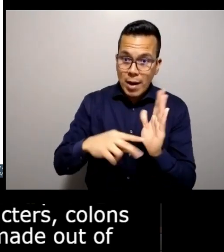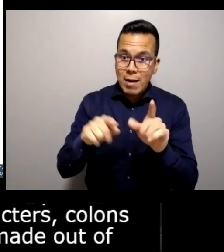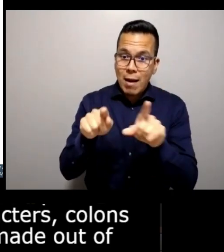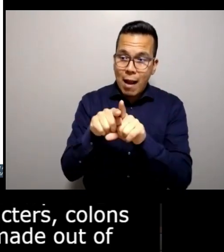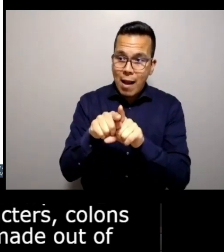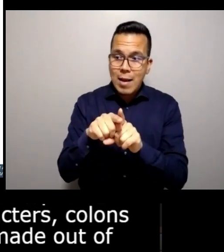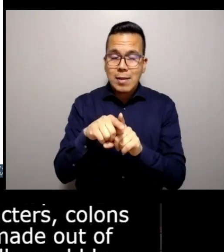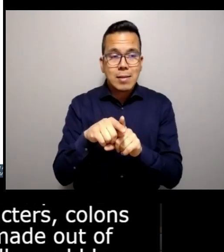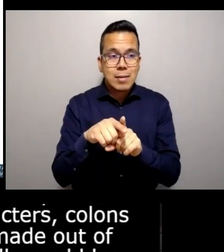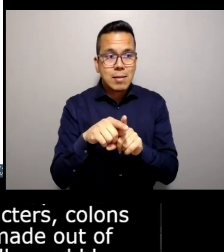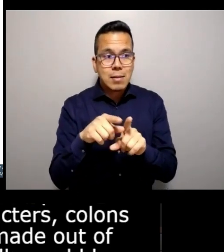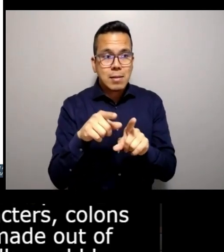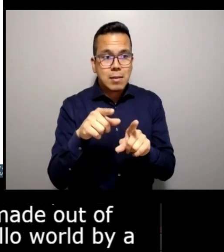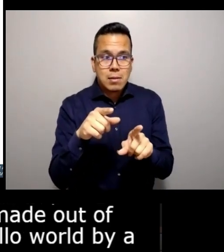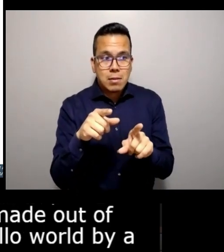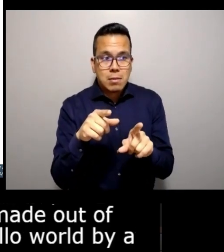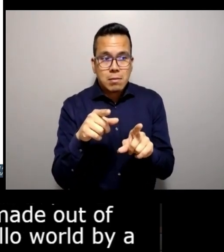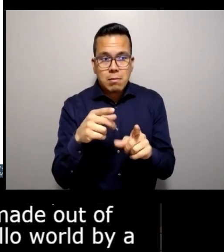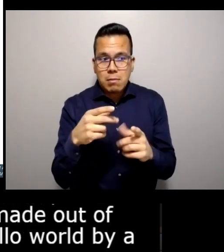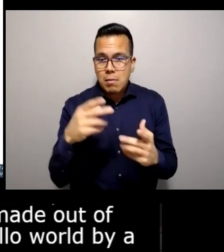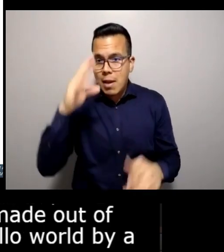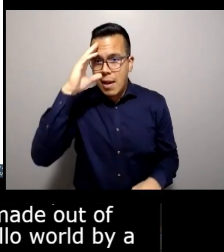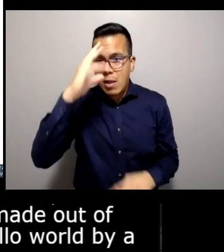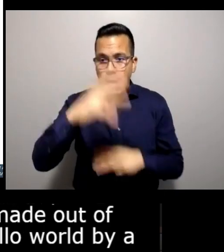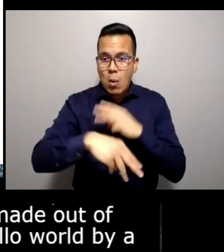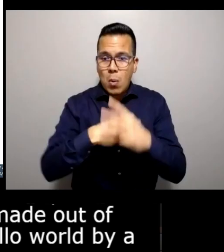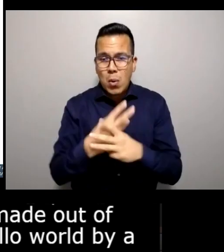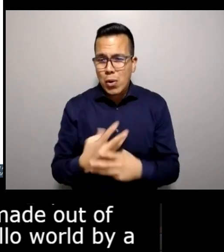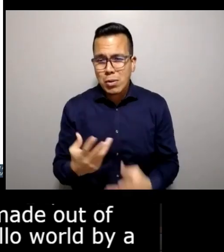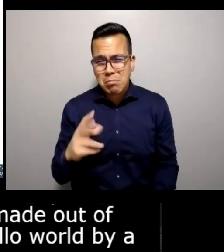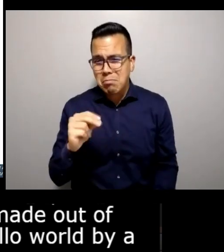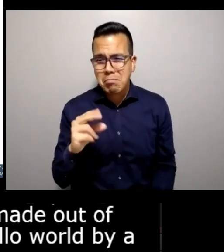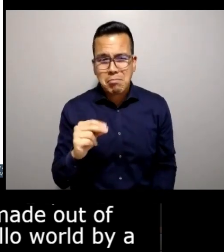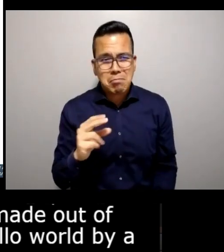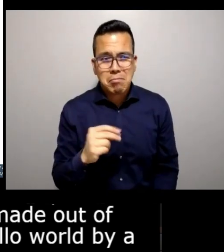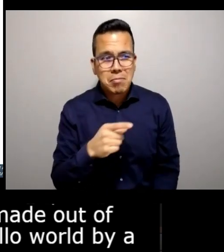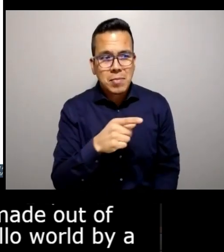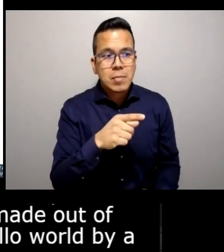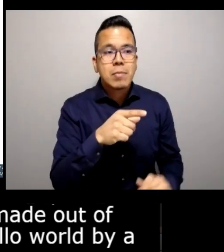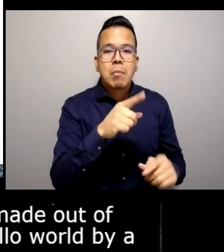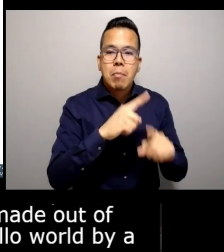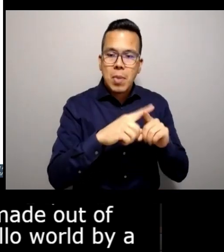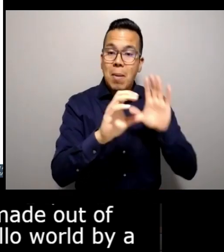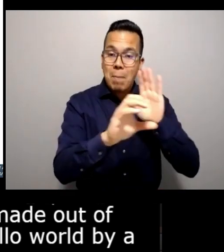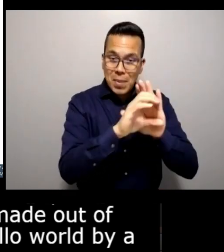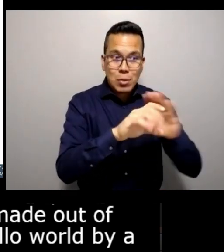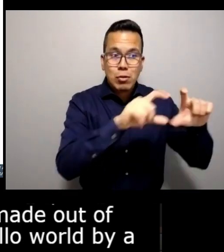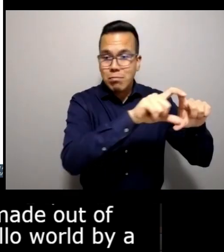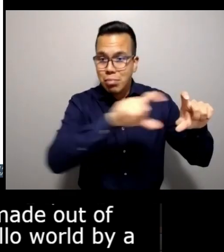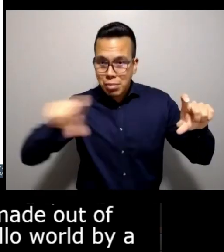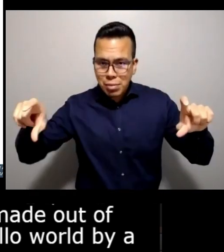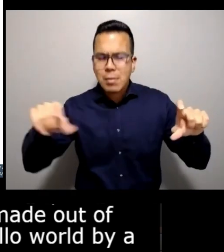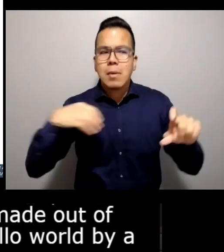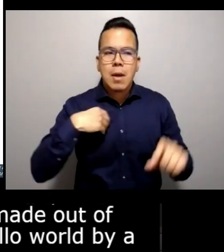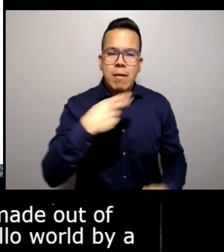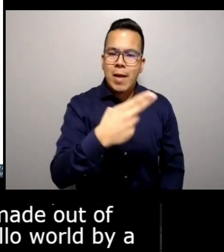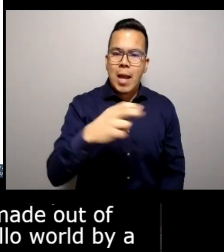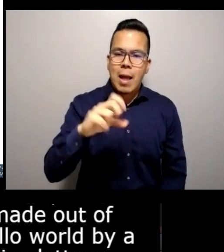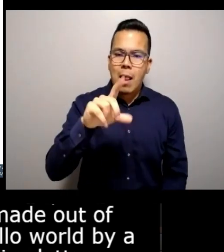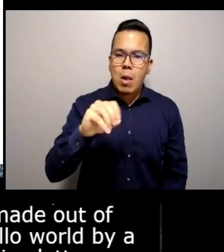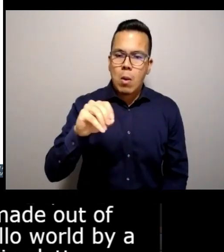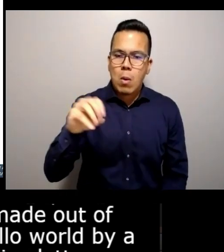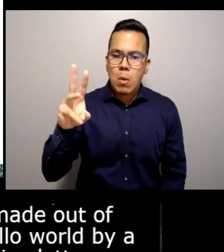screen reader. It's just going to be a lot of repetitive letters, which will be unfortunate. So those should be